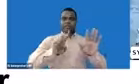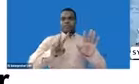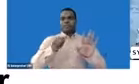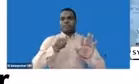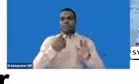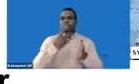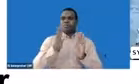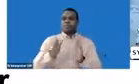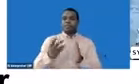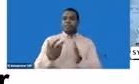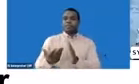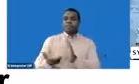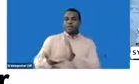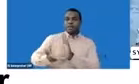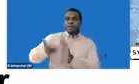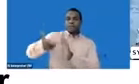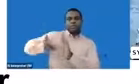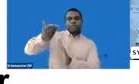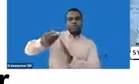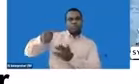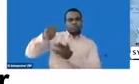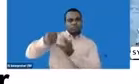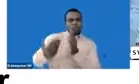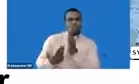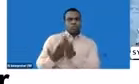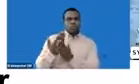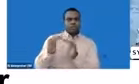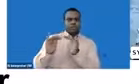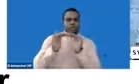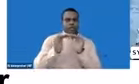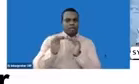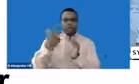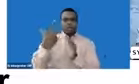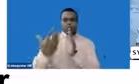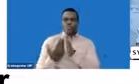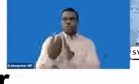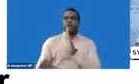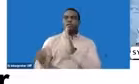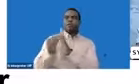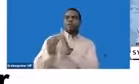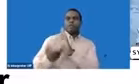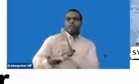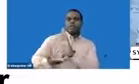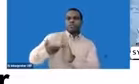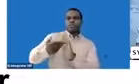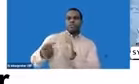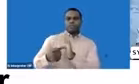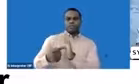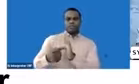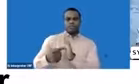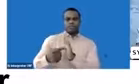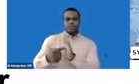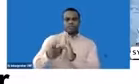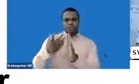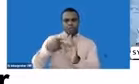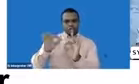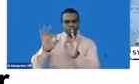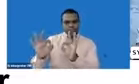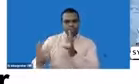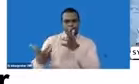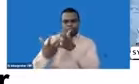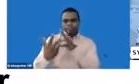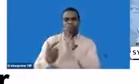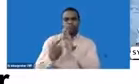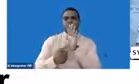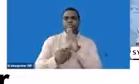2025, there will be new, fresh standards, but unfortunately, I am I don't want to sound negative, but I do not think that we will